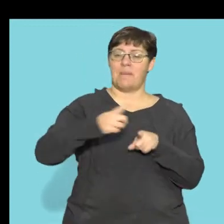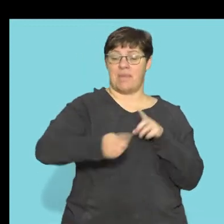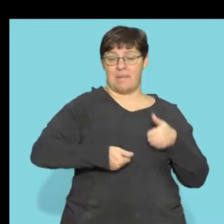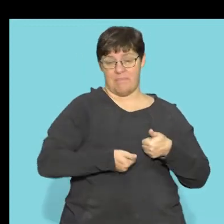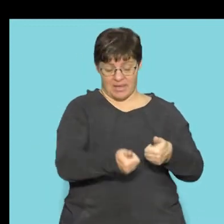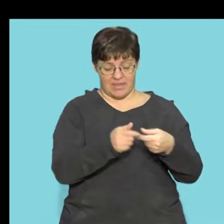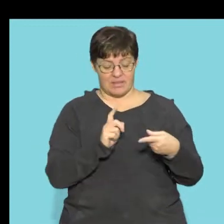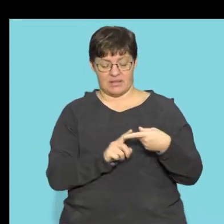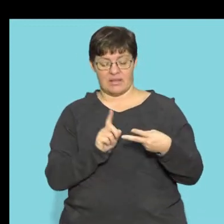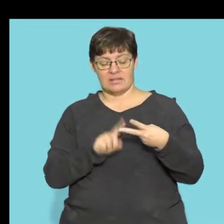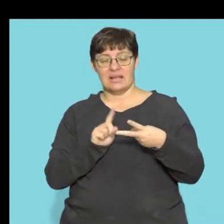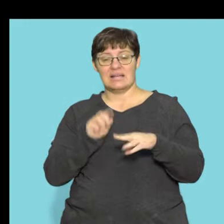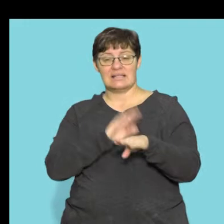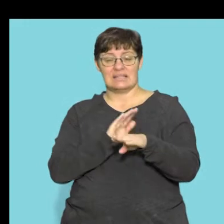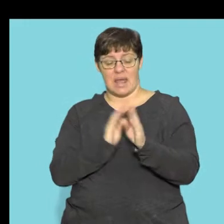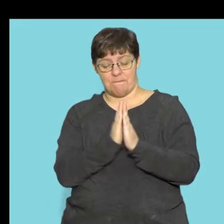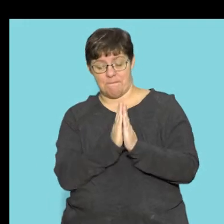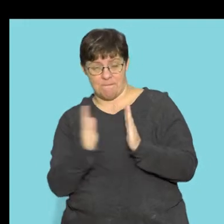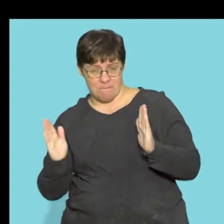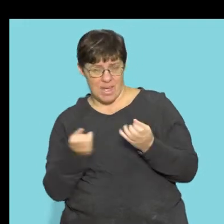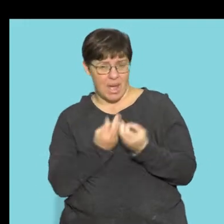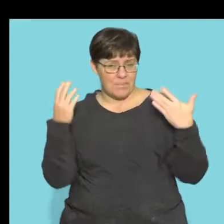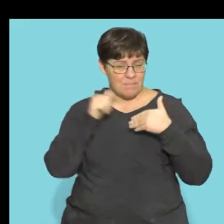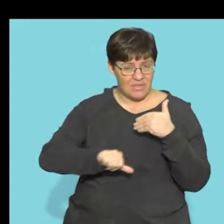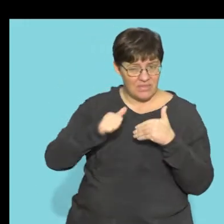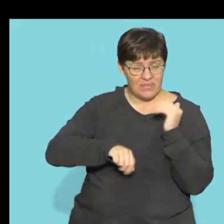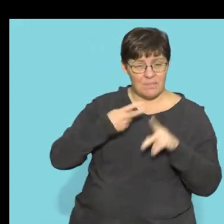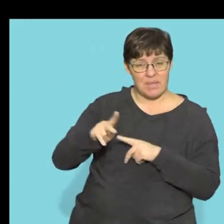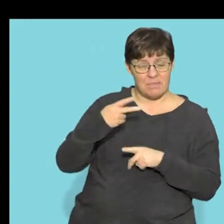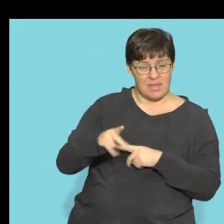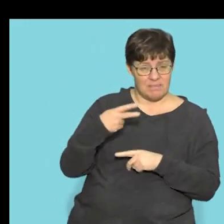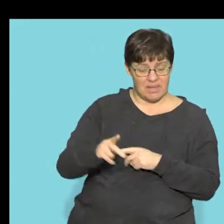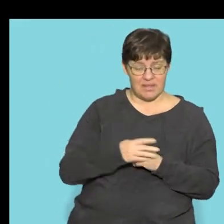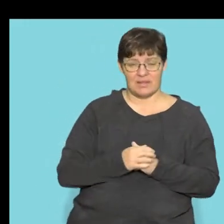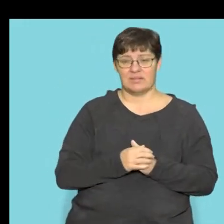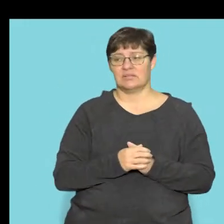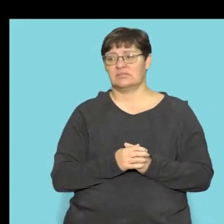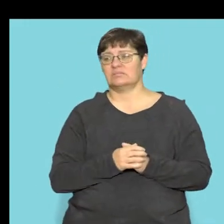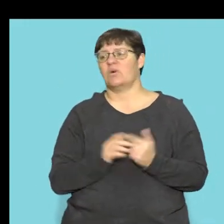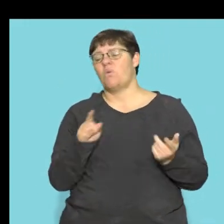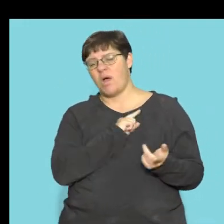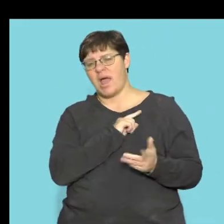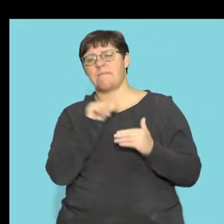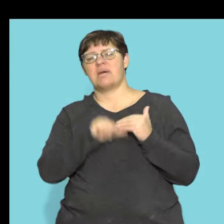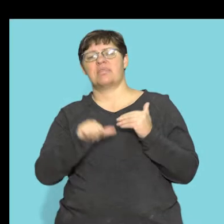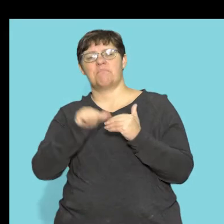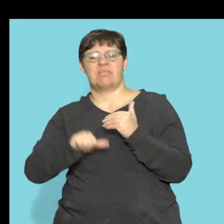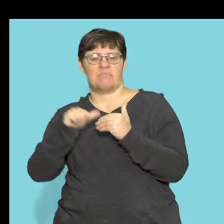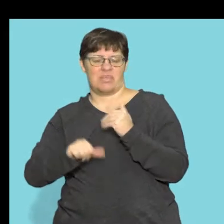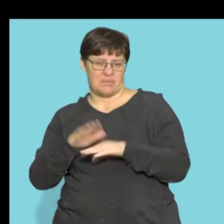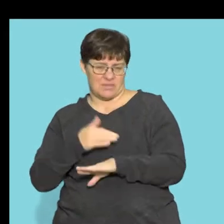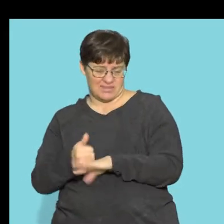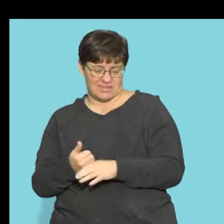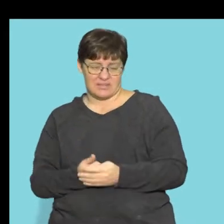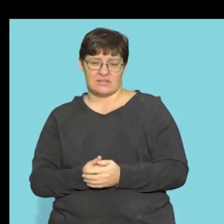repayments, the time periods. Remember, how many months are you going to be paying this, because a loan is normally on a month-to-month